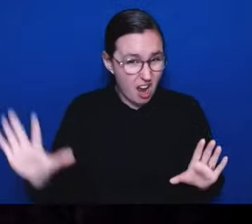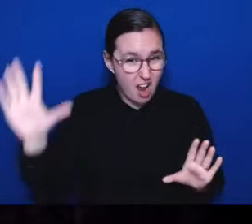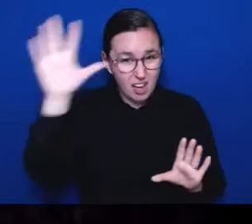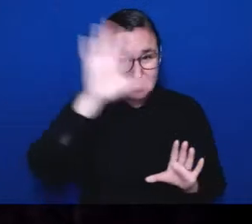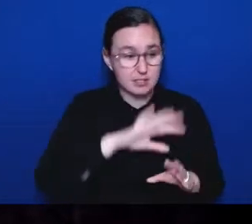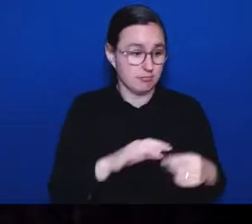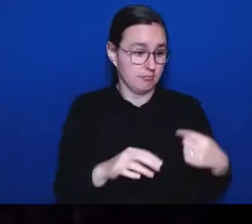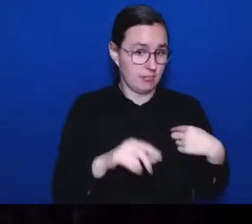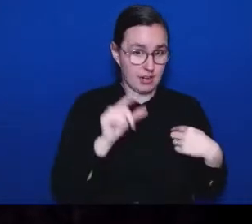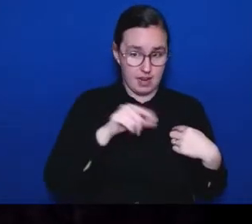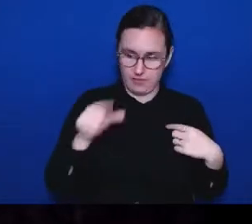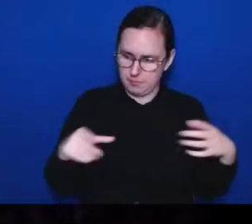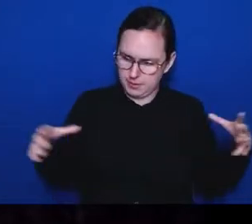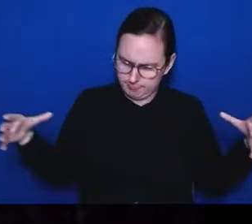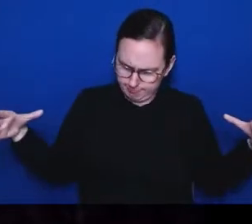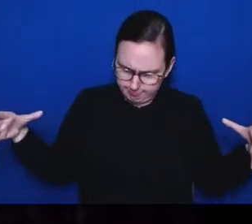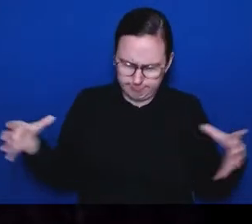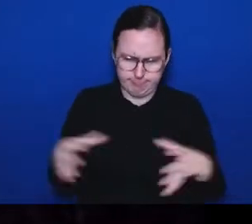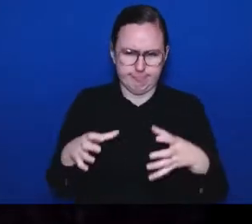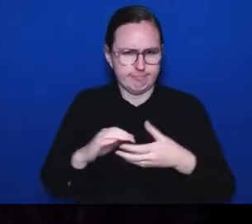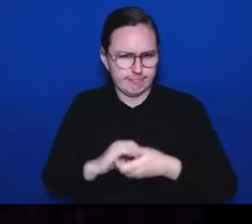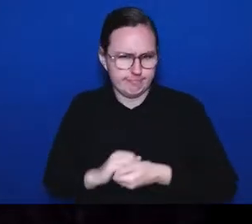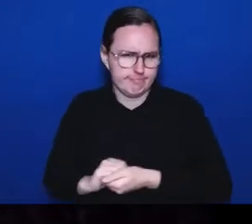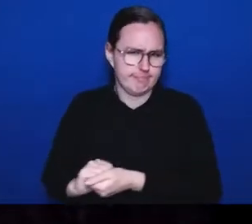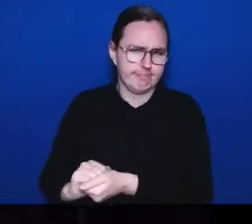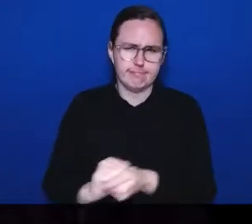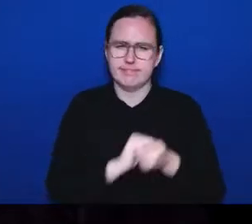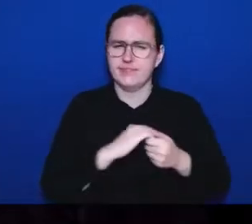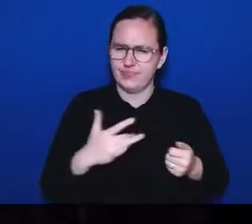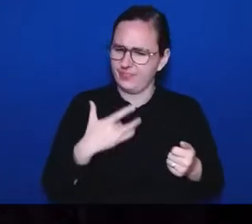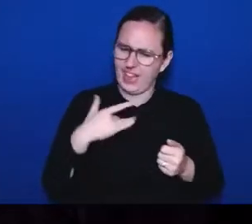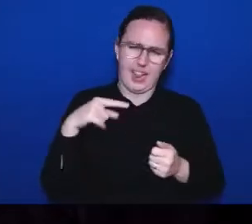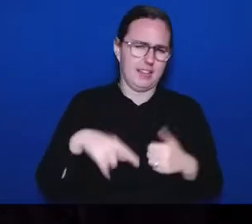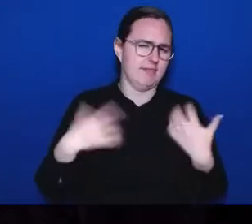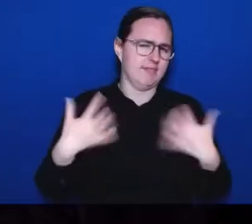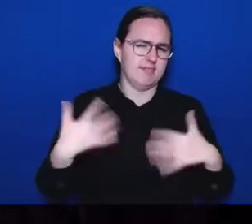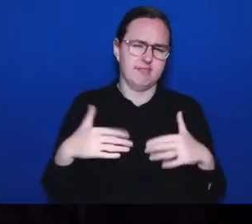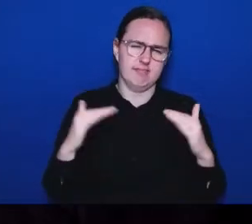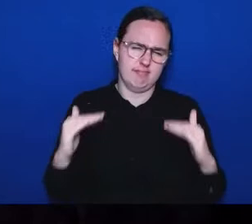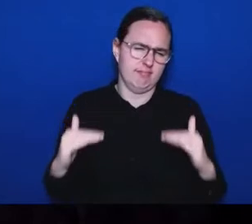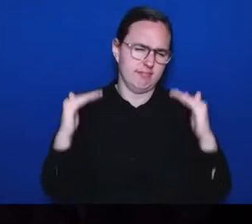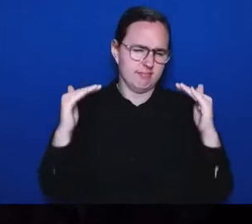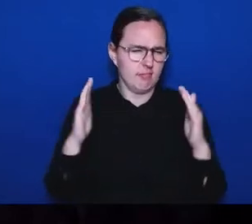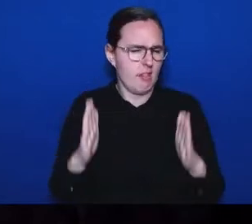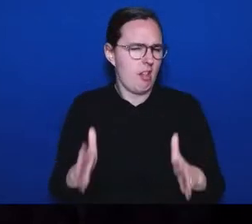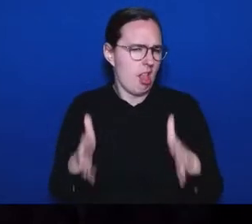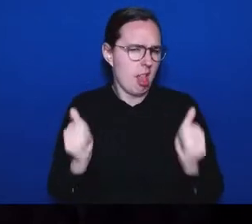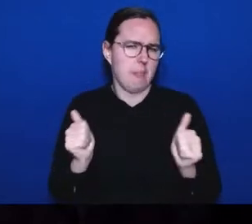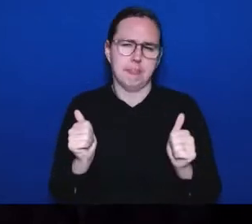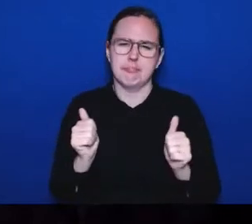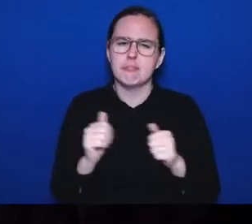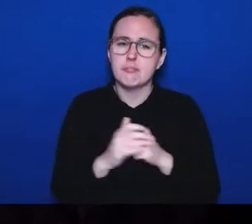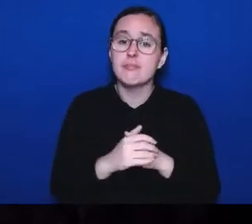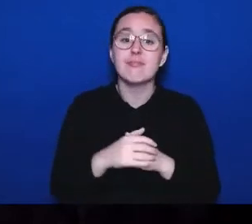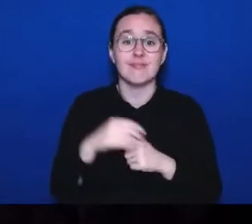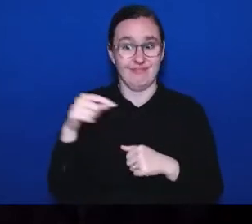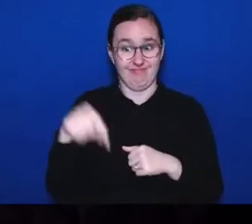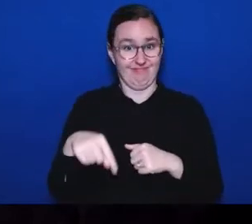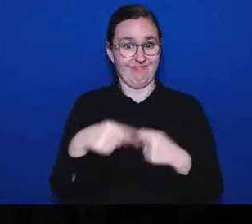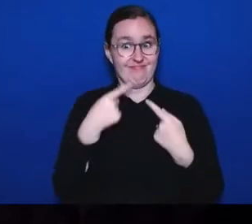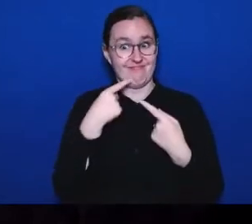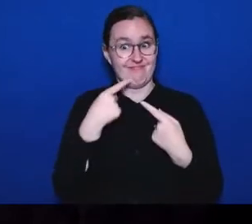but one element of our overall health human resources plan that you've seen in recent months. But it shows what we can